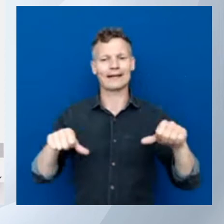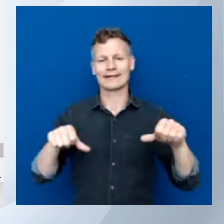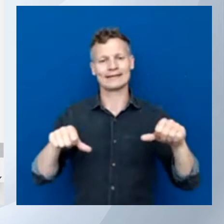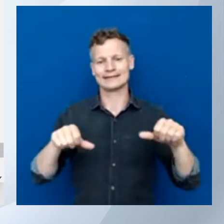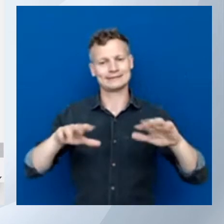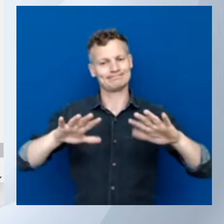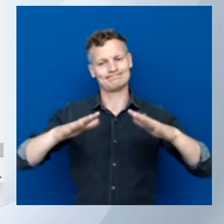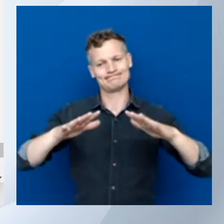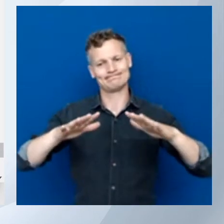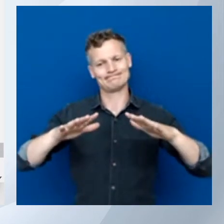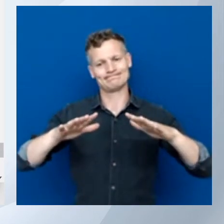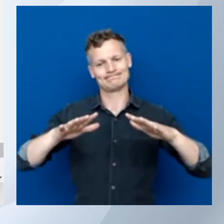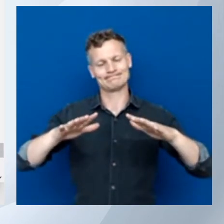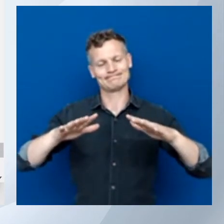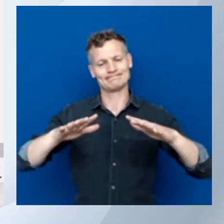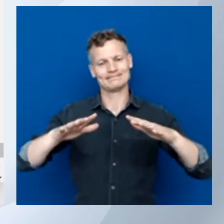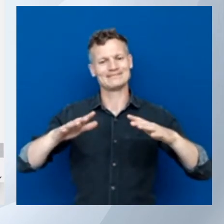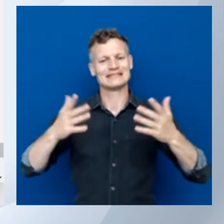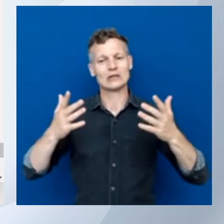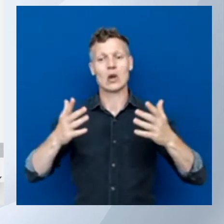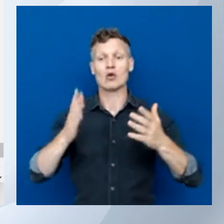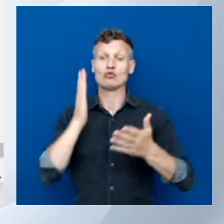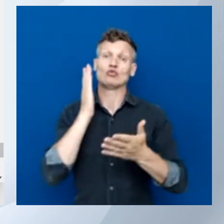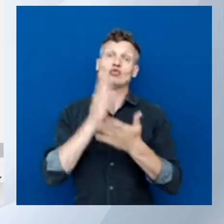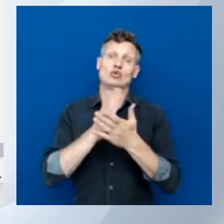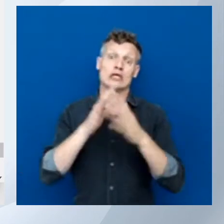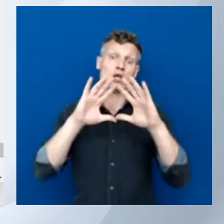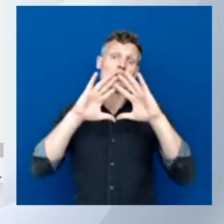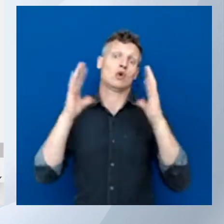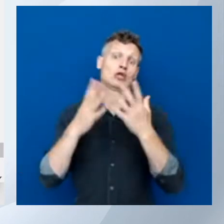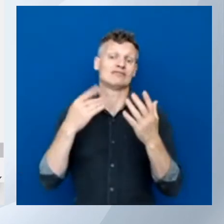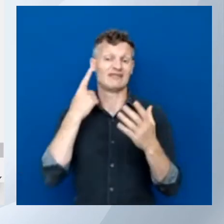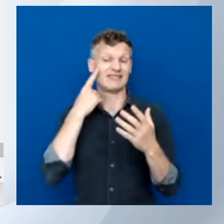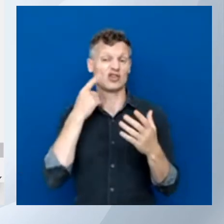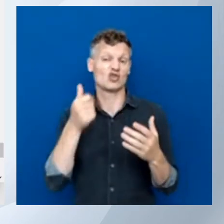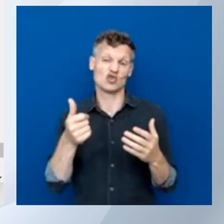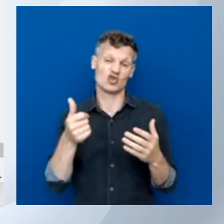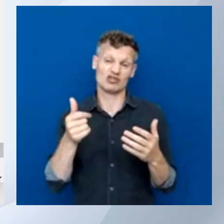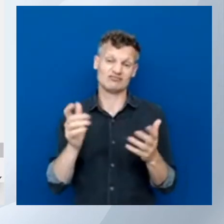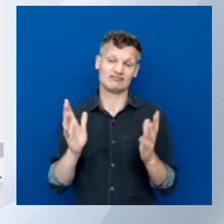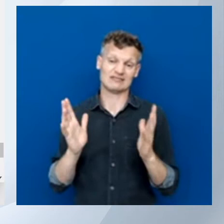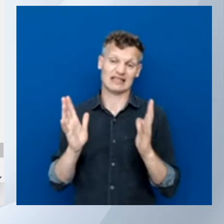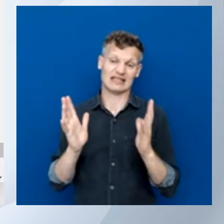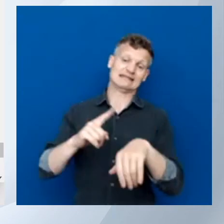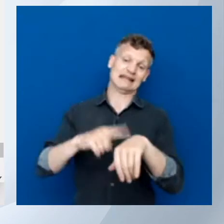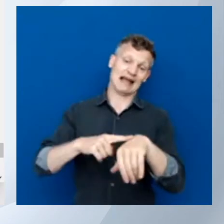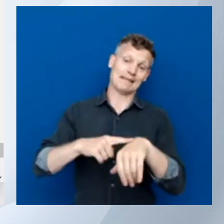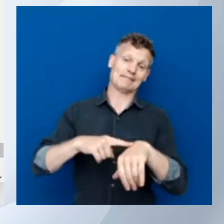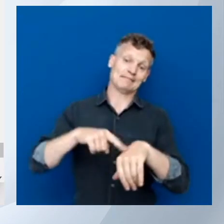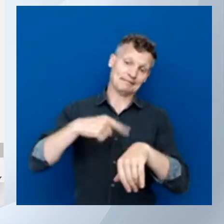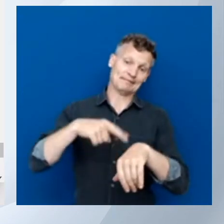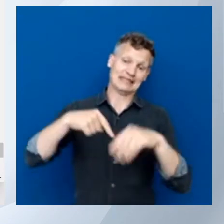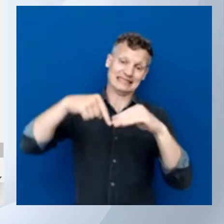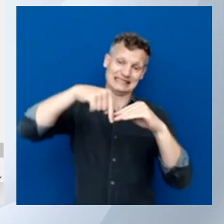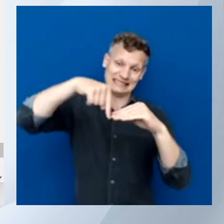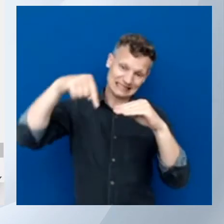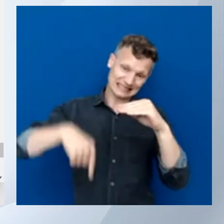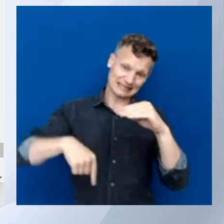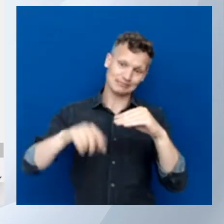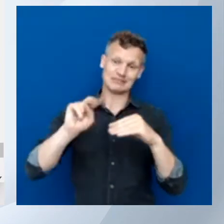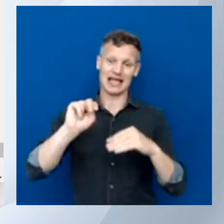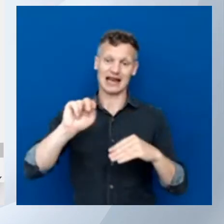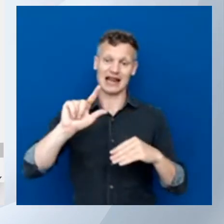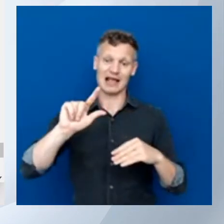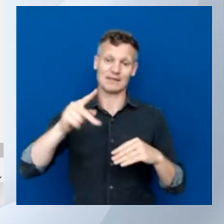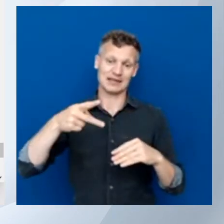So for real-world scenarios, you might want to use real run with both the deep natural language processing models and